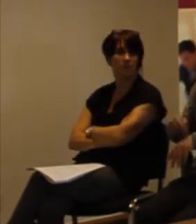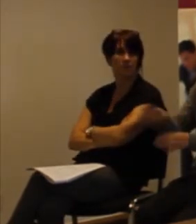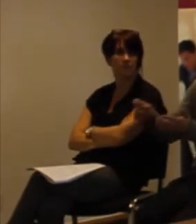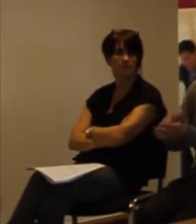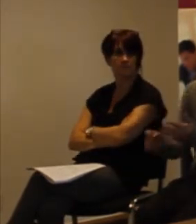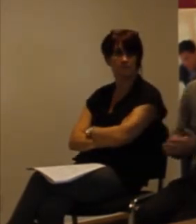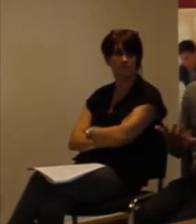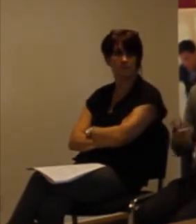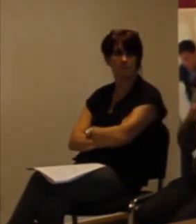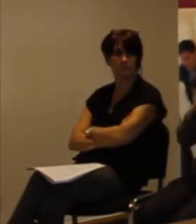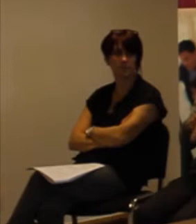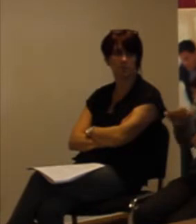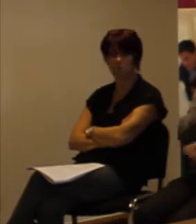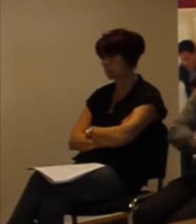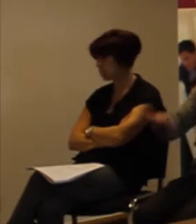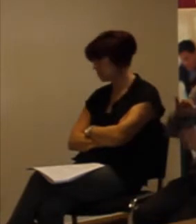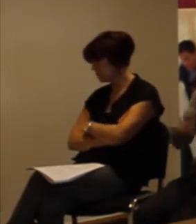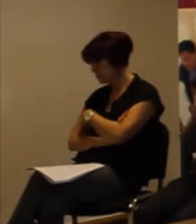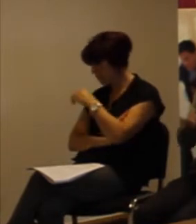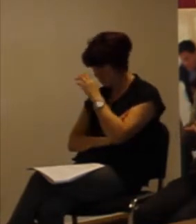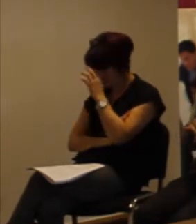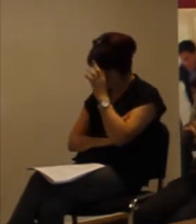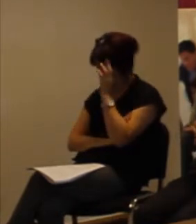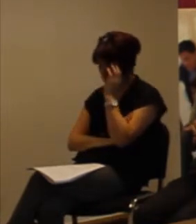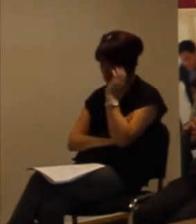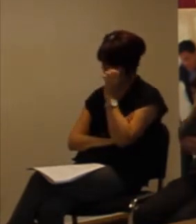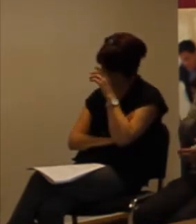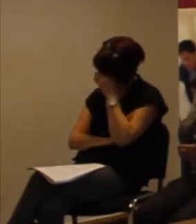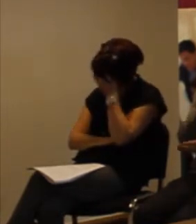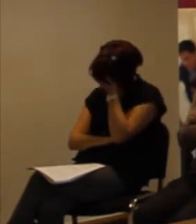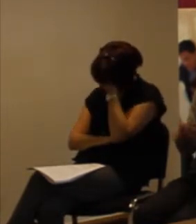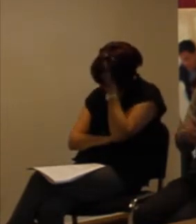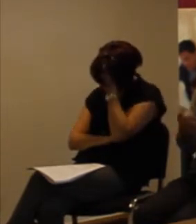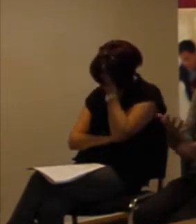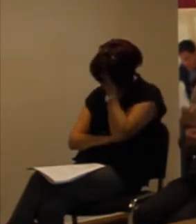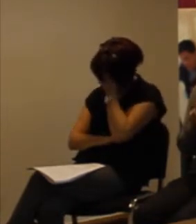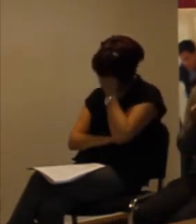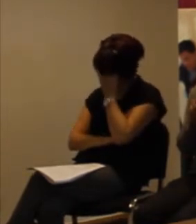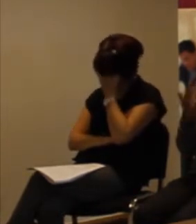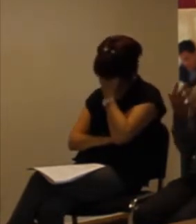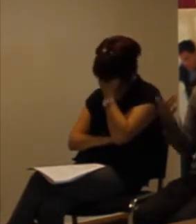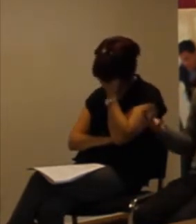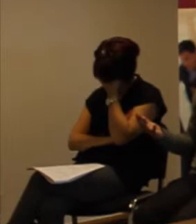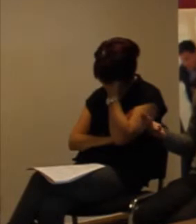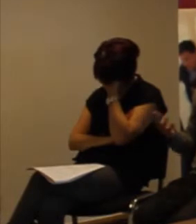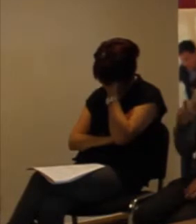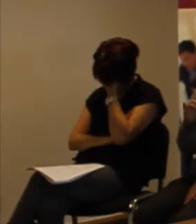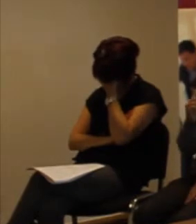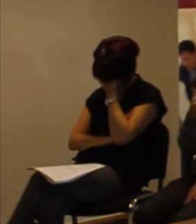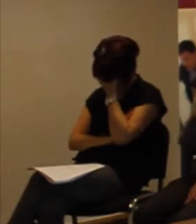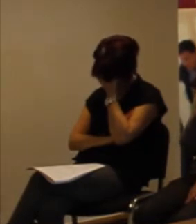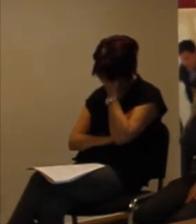we need to consider the implications of that. Scribing is why there's a lot of scribing. So if you're saying I'm on my